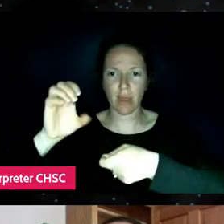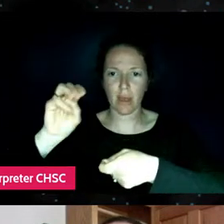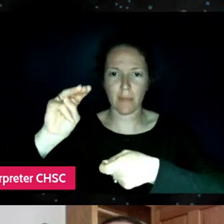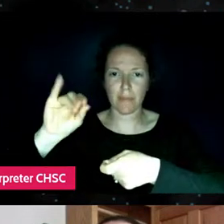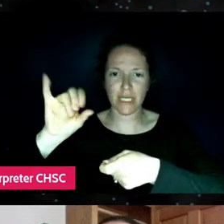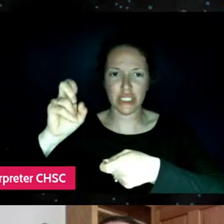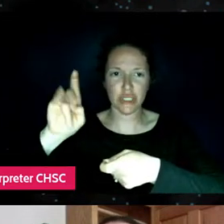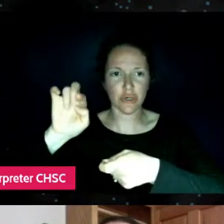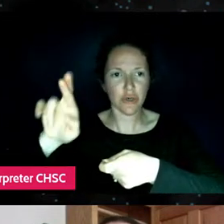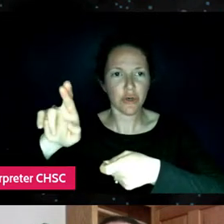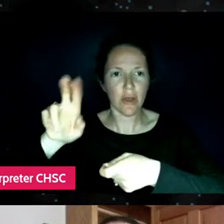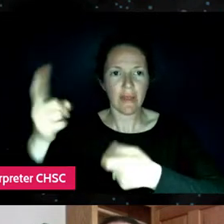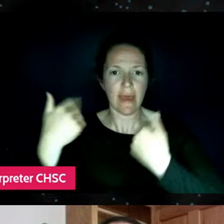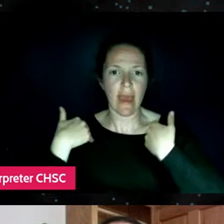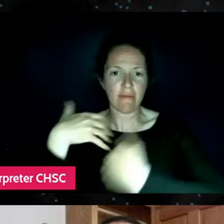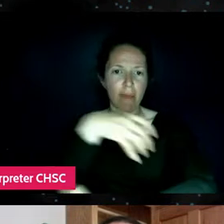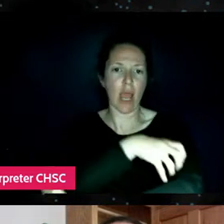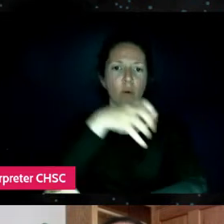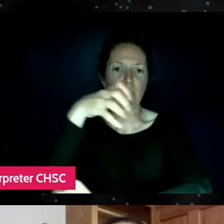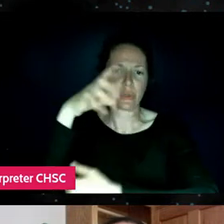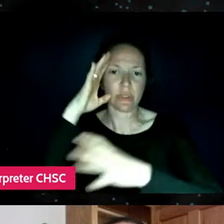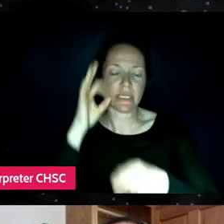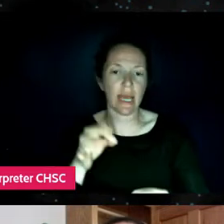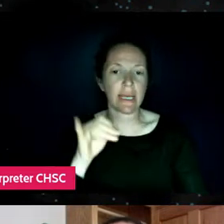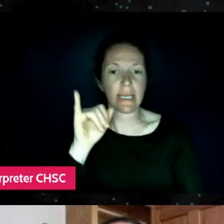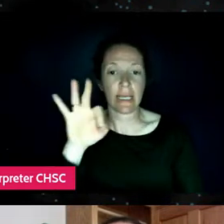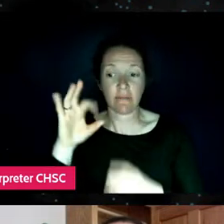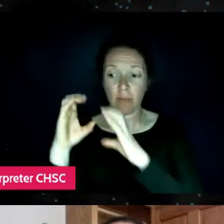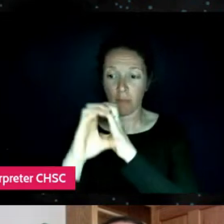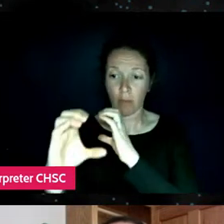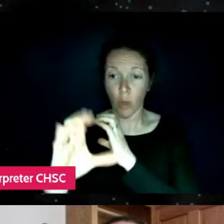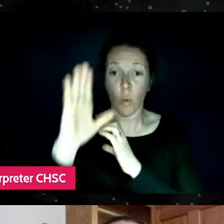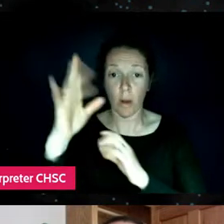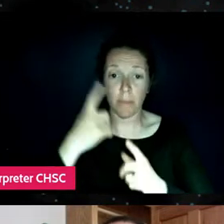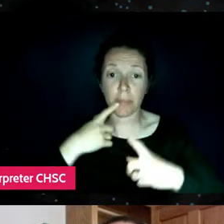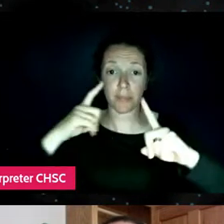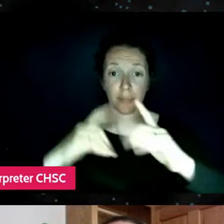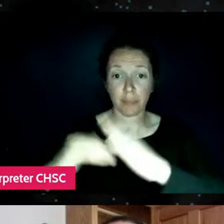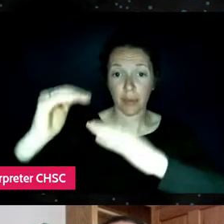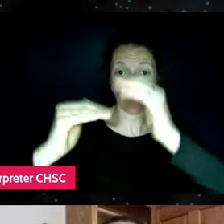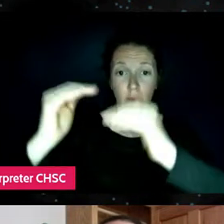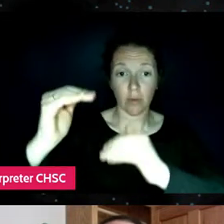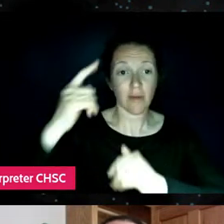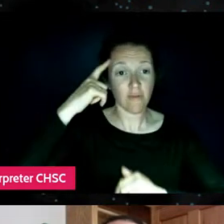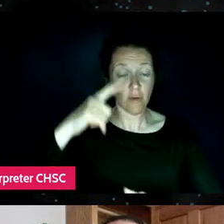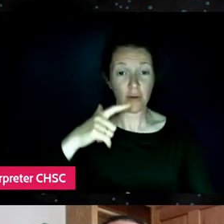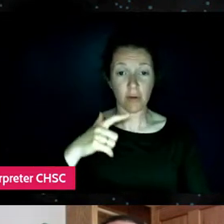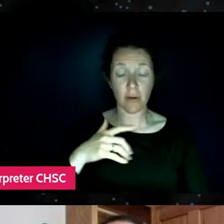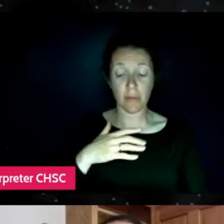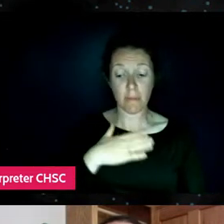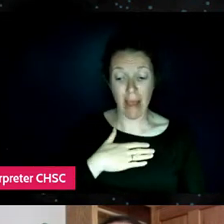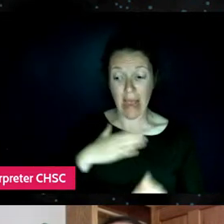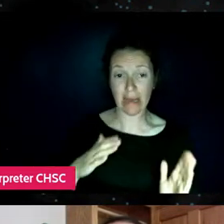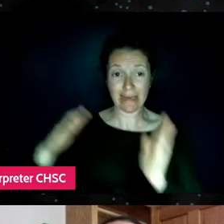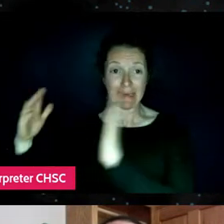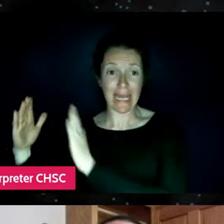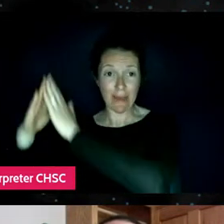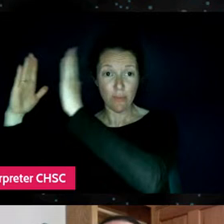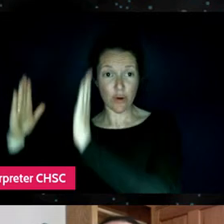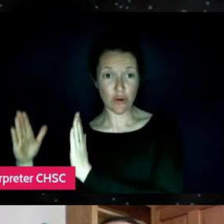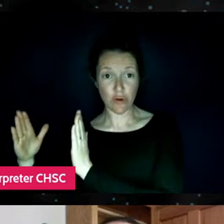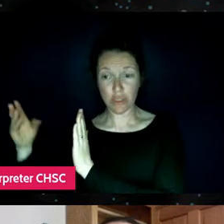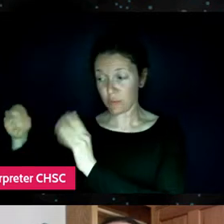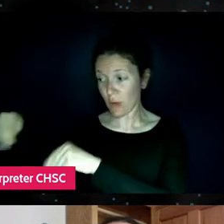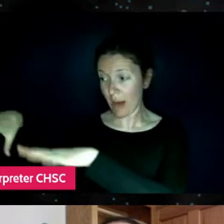the power to decide whether this pipeline is going to go, in my case, on my neighbor's property, very close to my